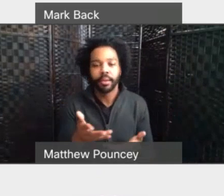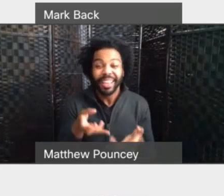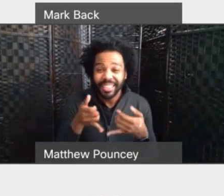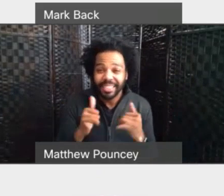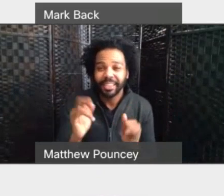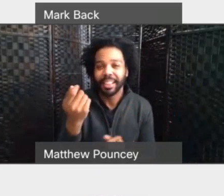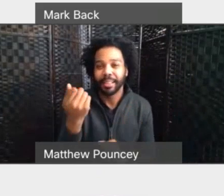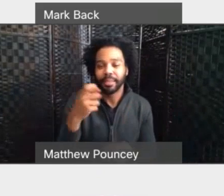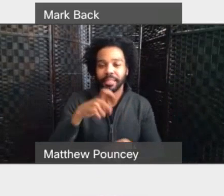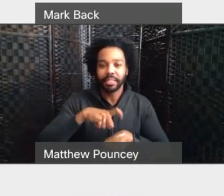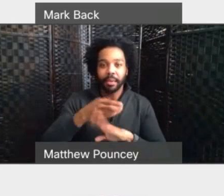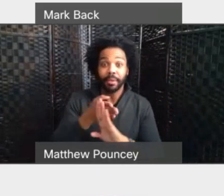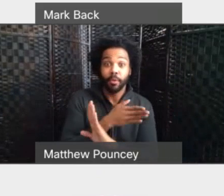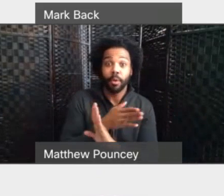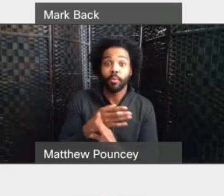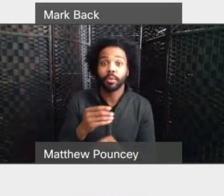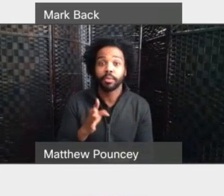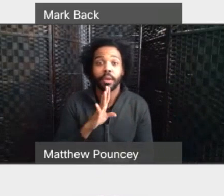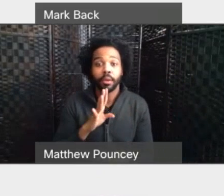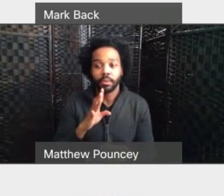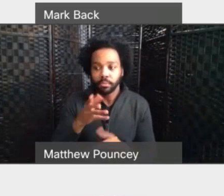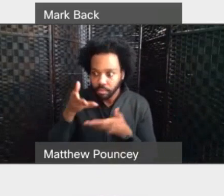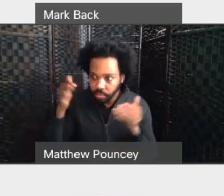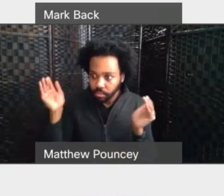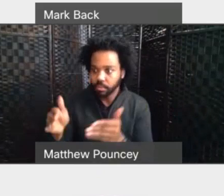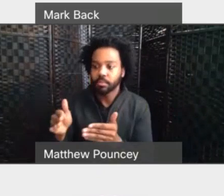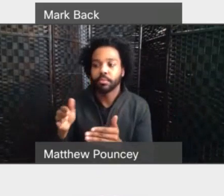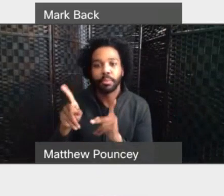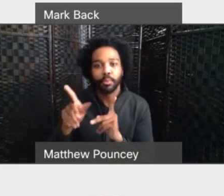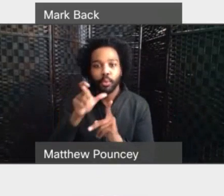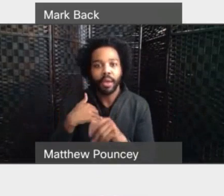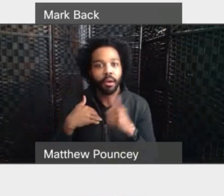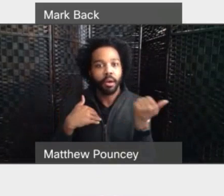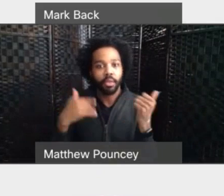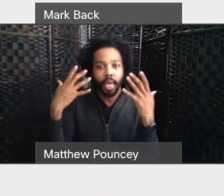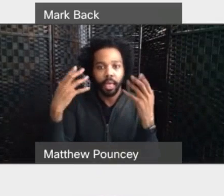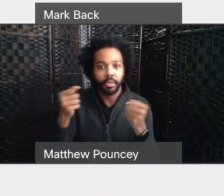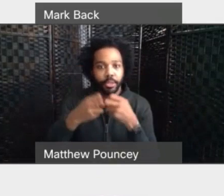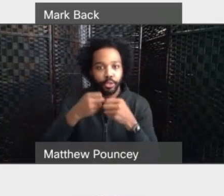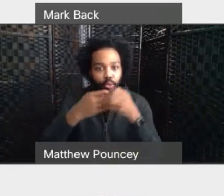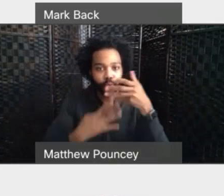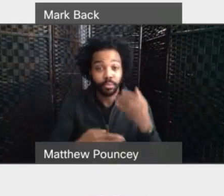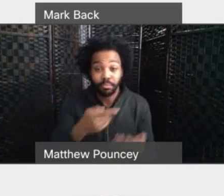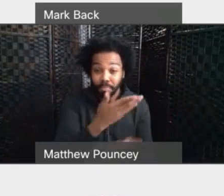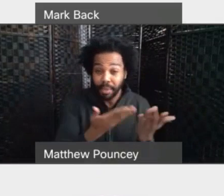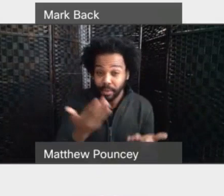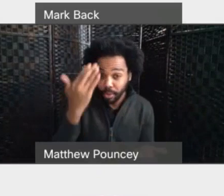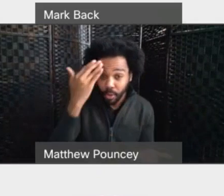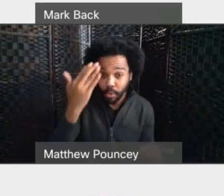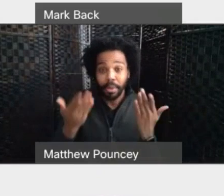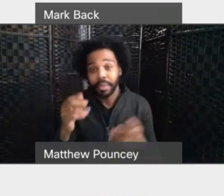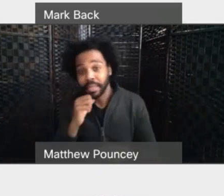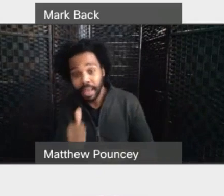get to people with underlying health conditions. As people may be aware, any district resident